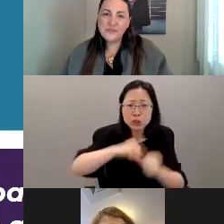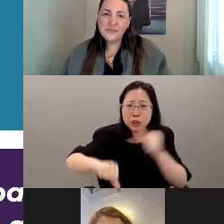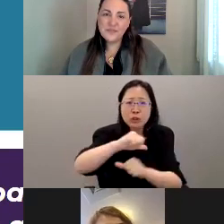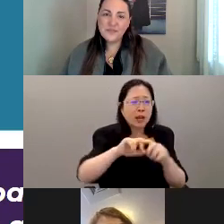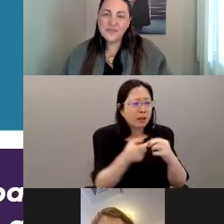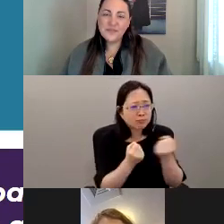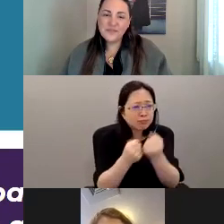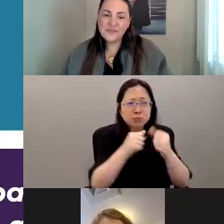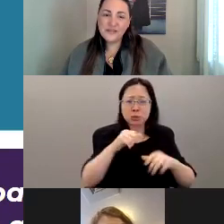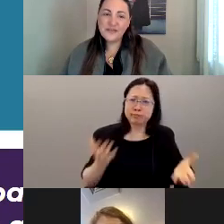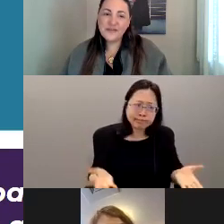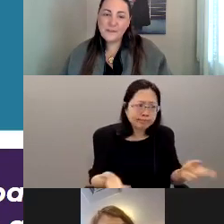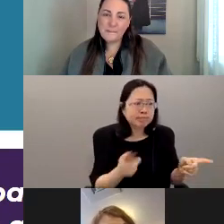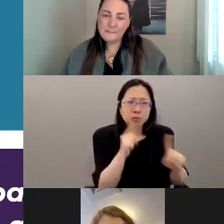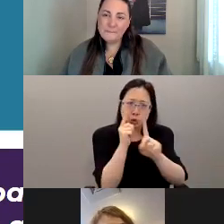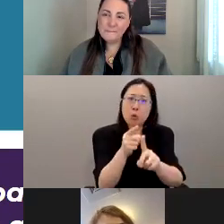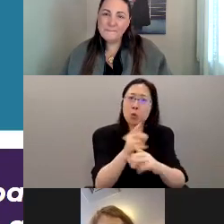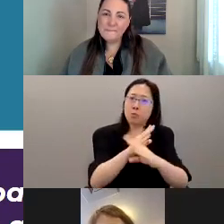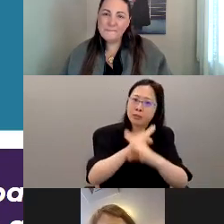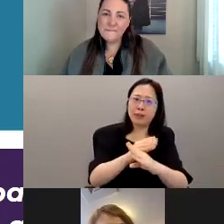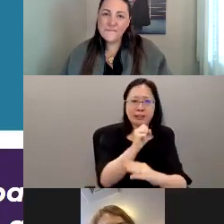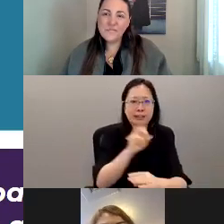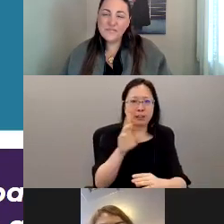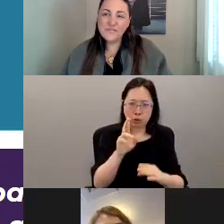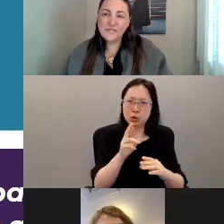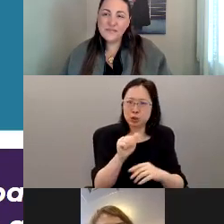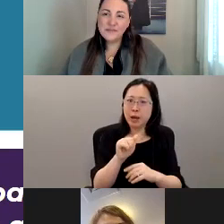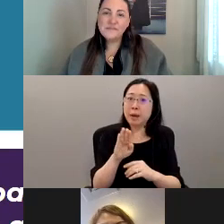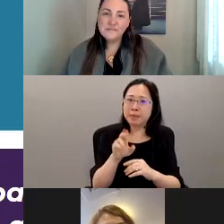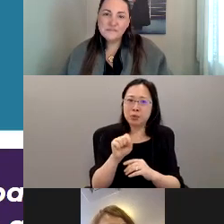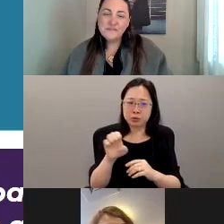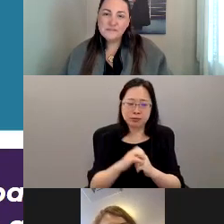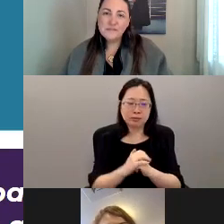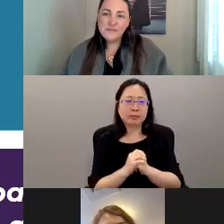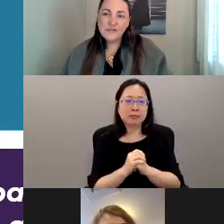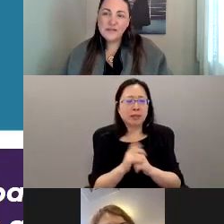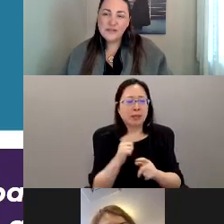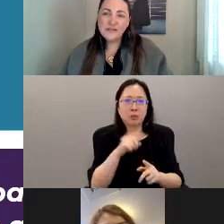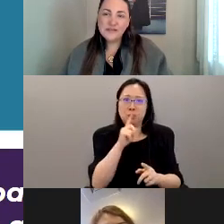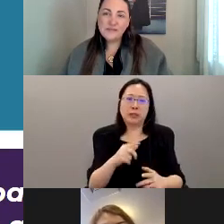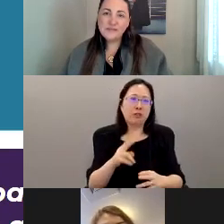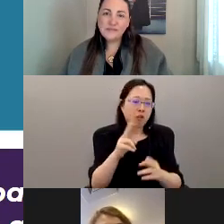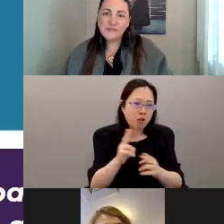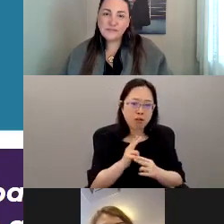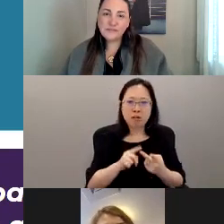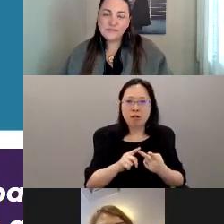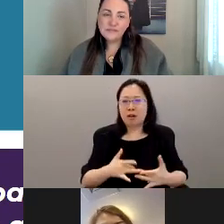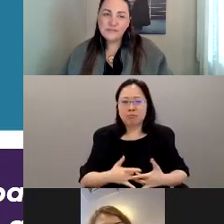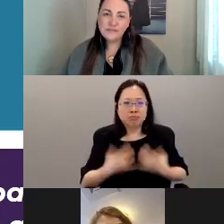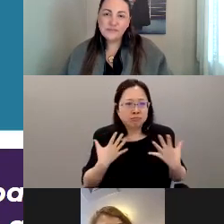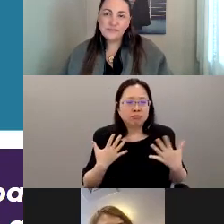prevent elder abuse. It's an honor, it's a privilege to work with amazing people